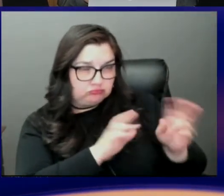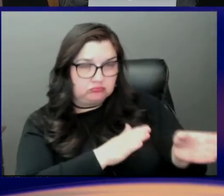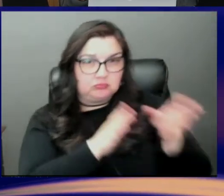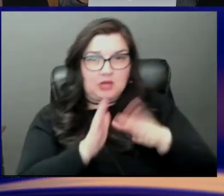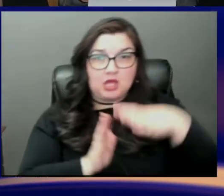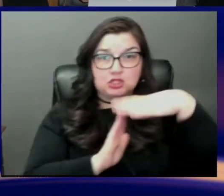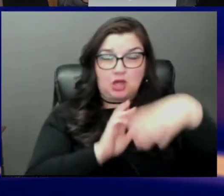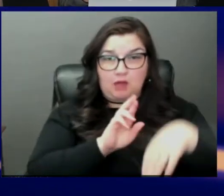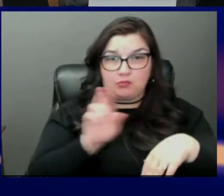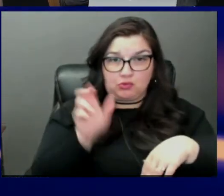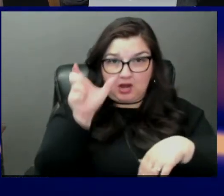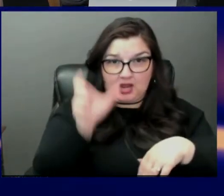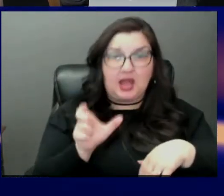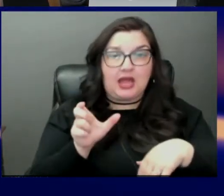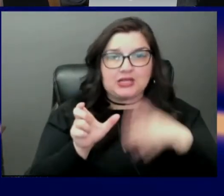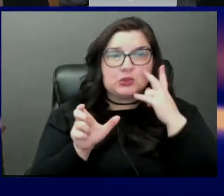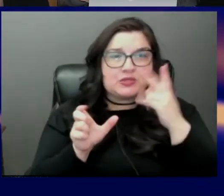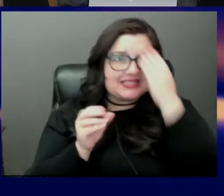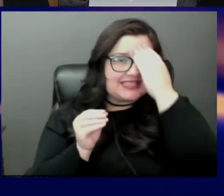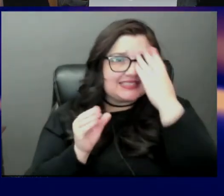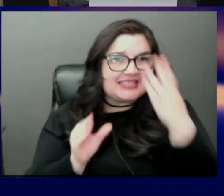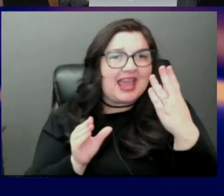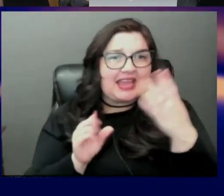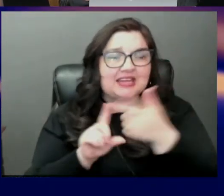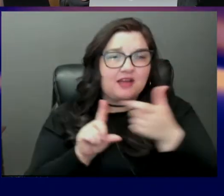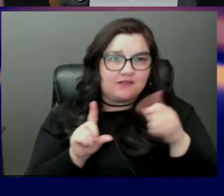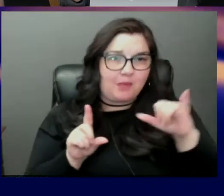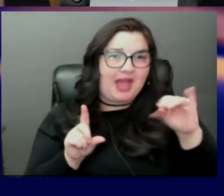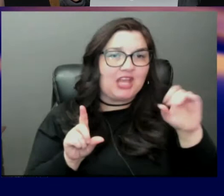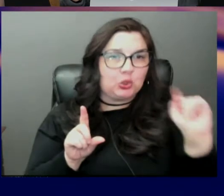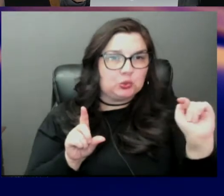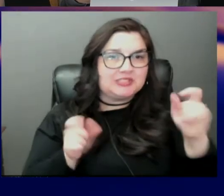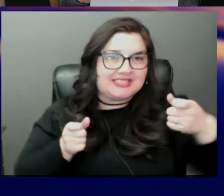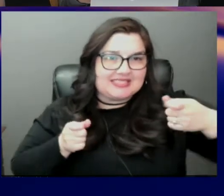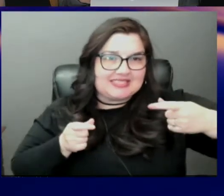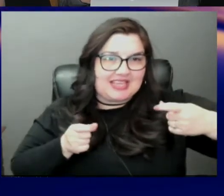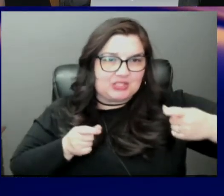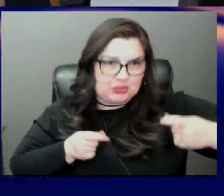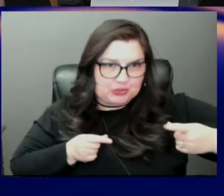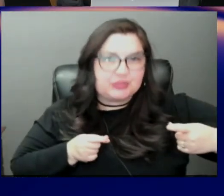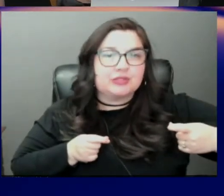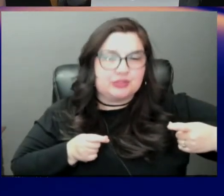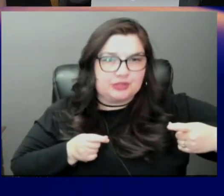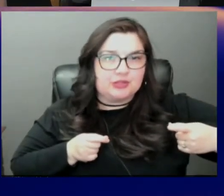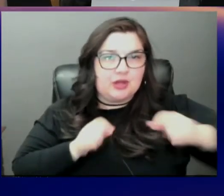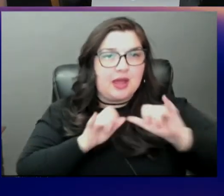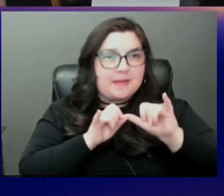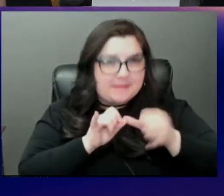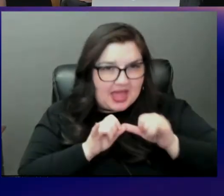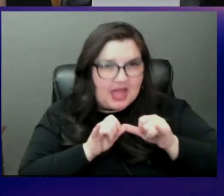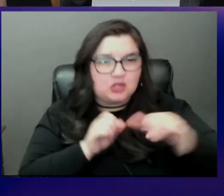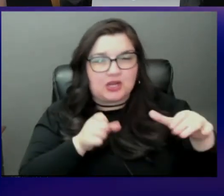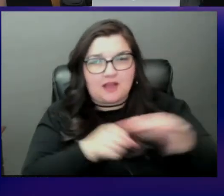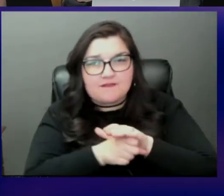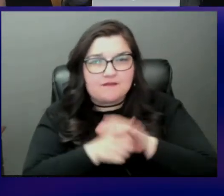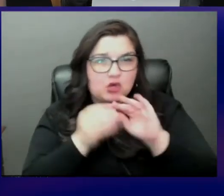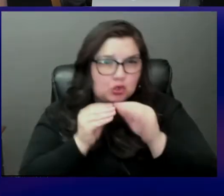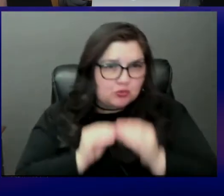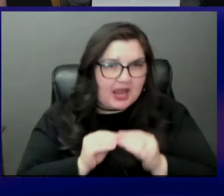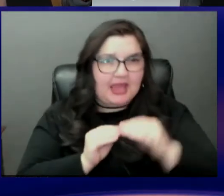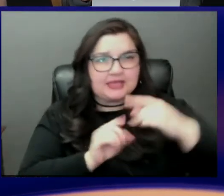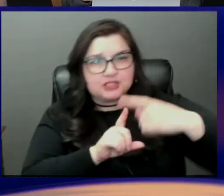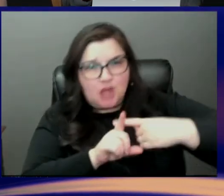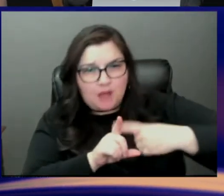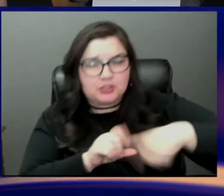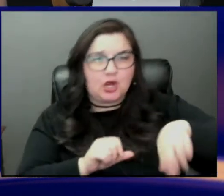see data from IoT sensors, so your sensors that are measuring flow rate, measuring temperature, RPM,